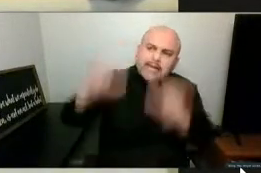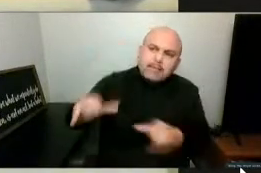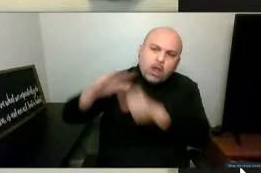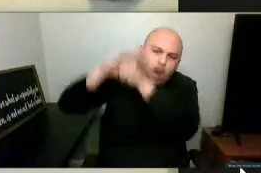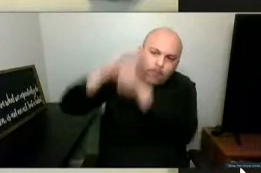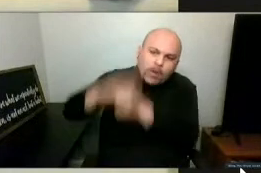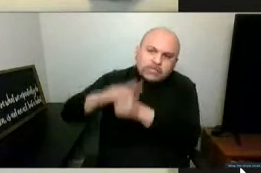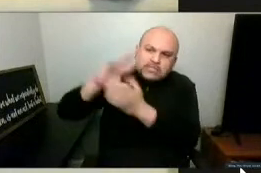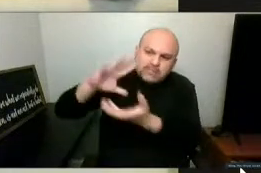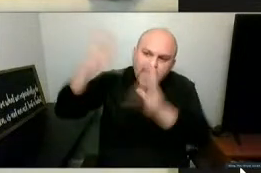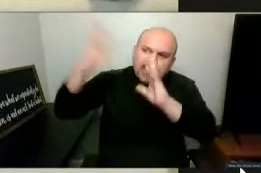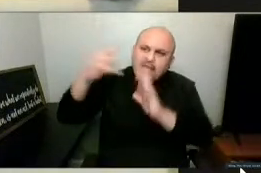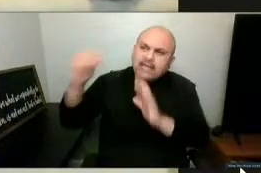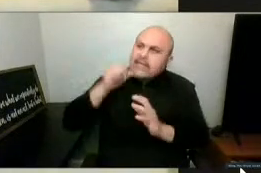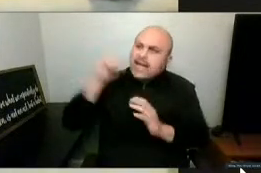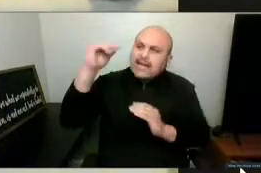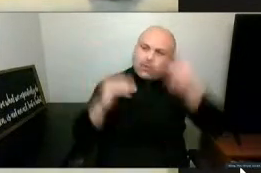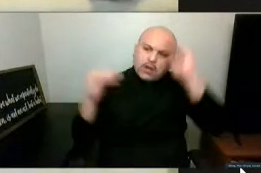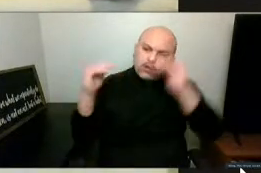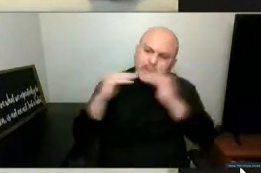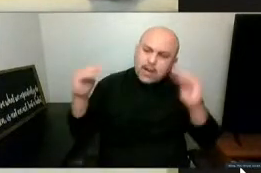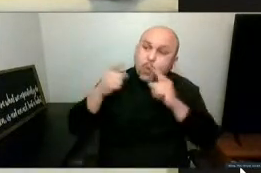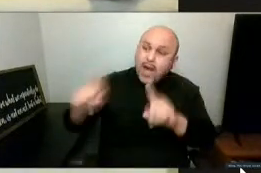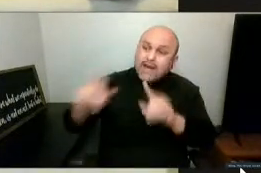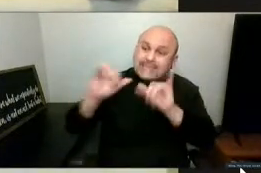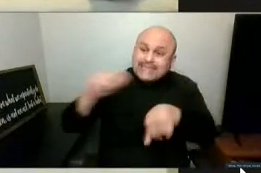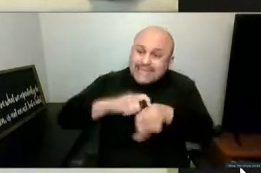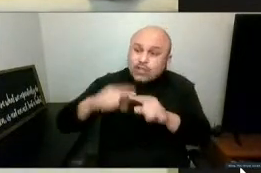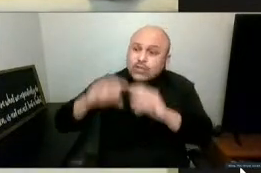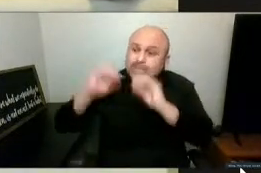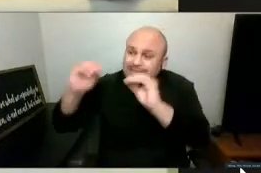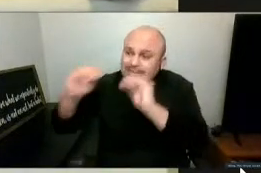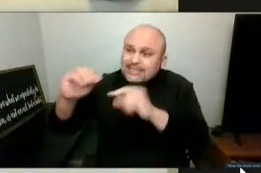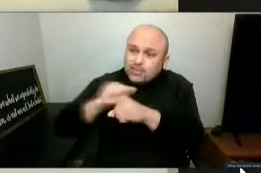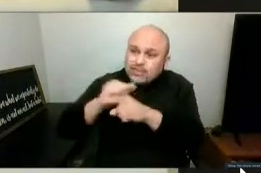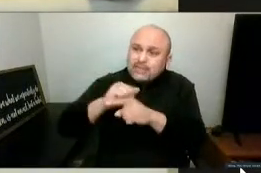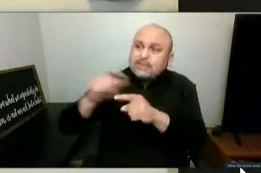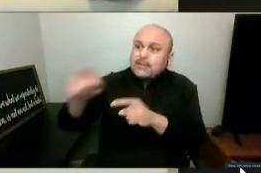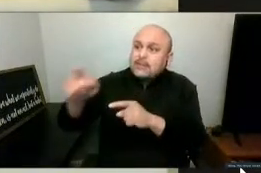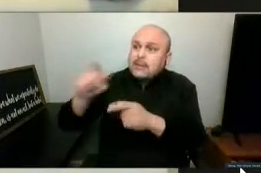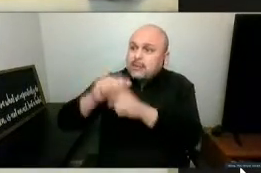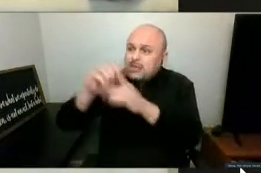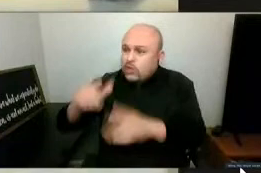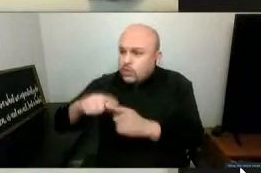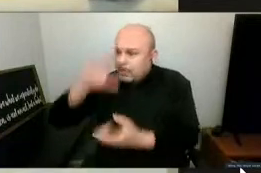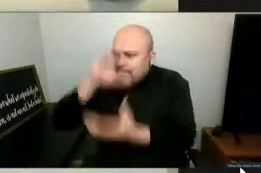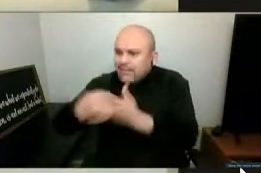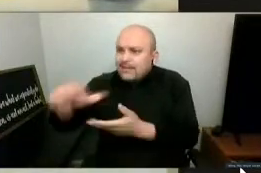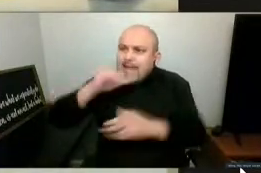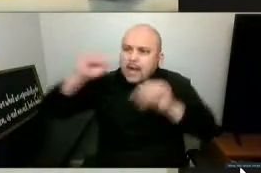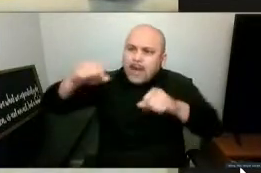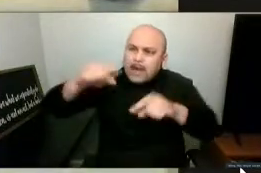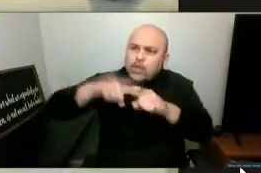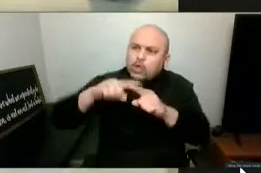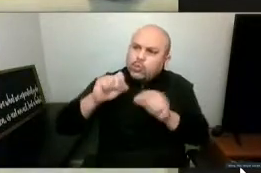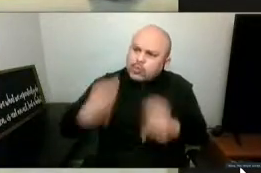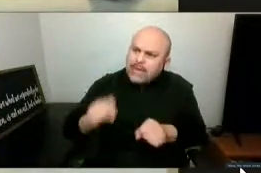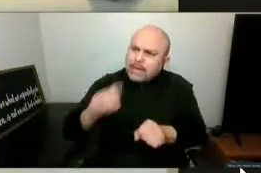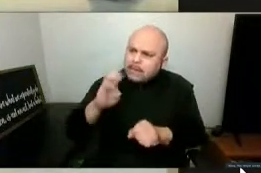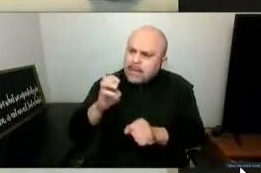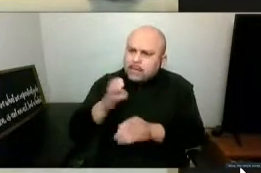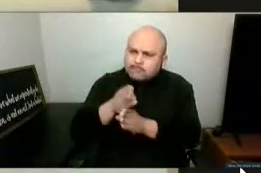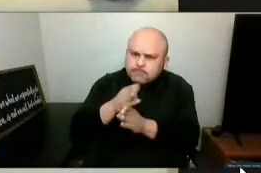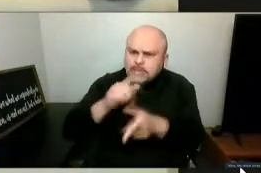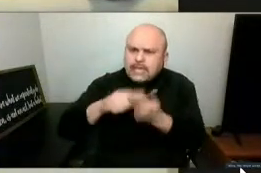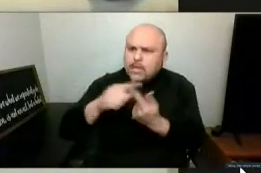inequity, while simultaneously educating and training practitioners to believe they are incapable of harboring bias or being a tool of a